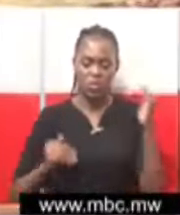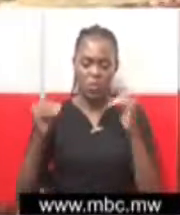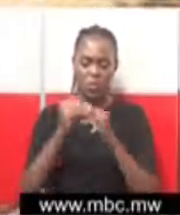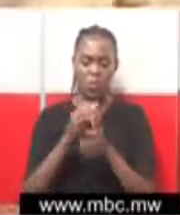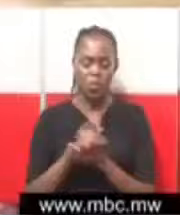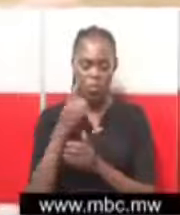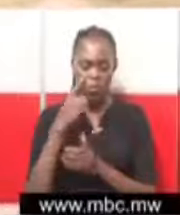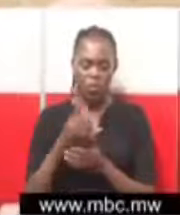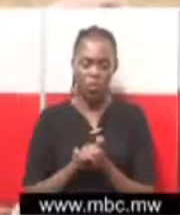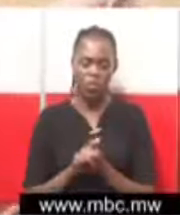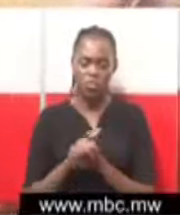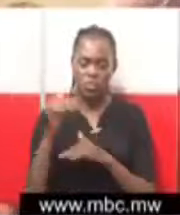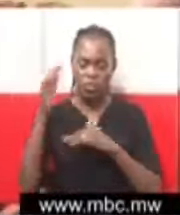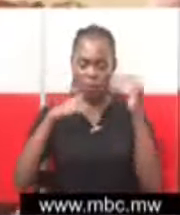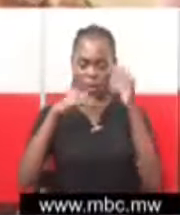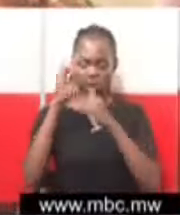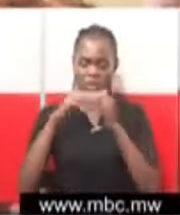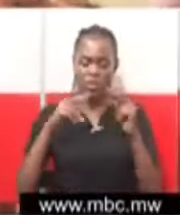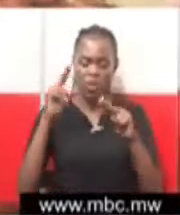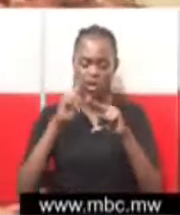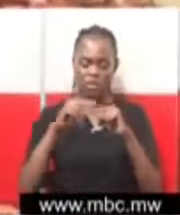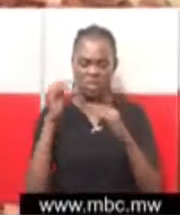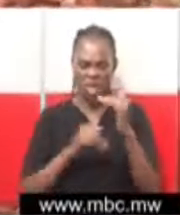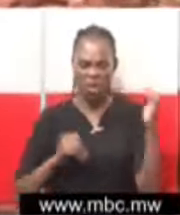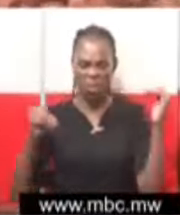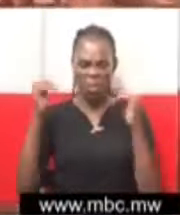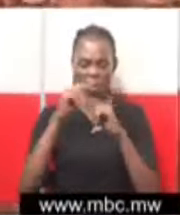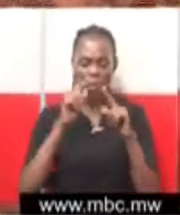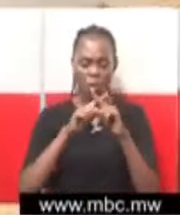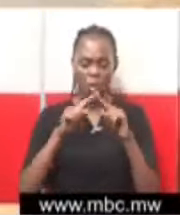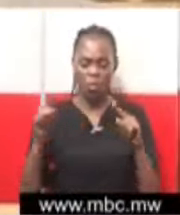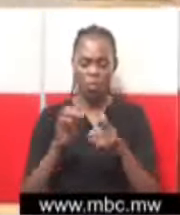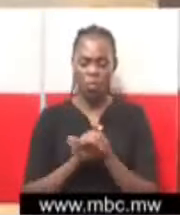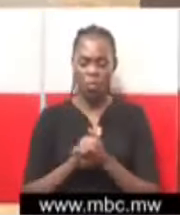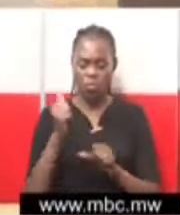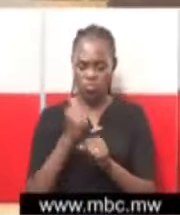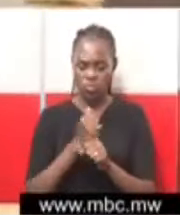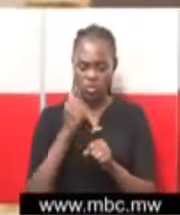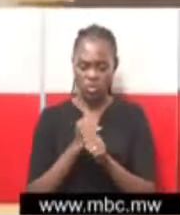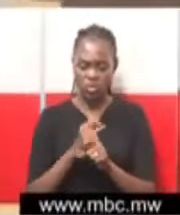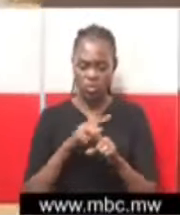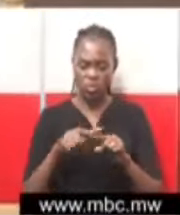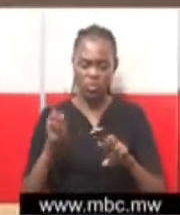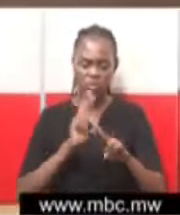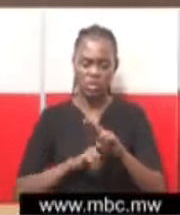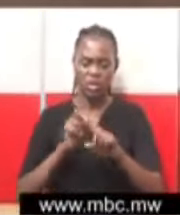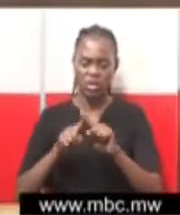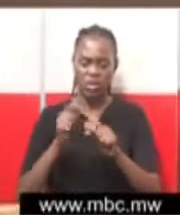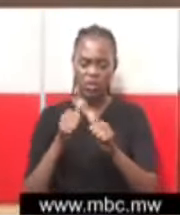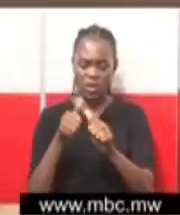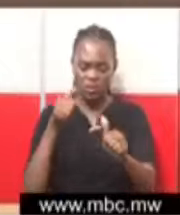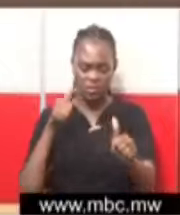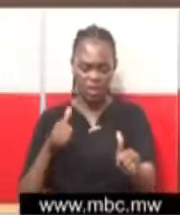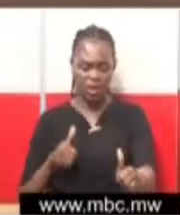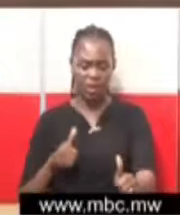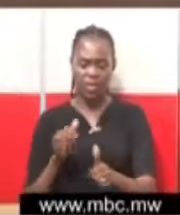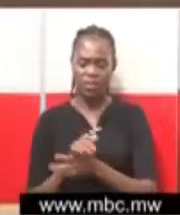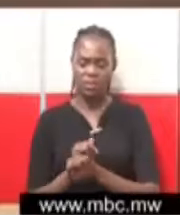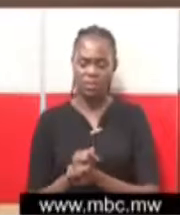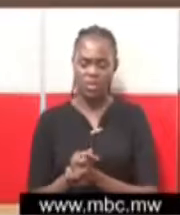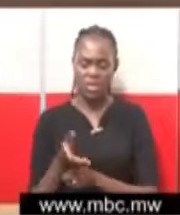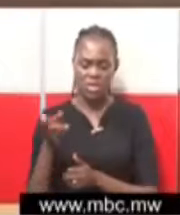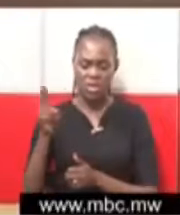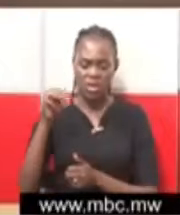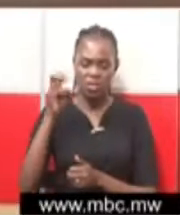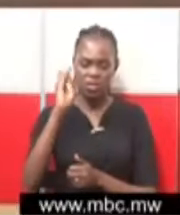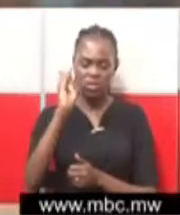to ensure that infrastructure is of good quality, safe for users and sustainable, which NCIC says is not the case with